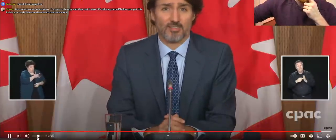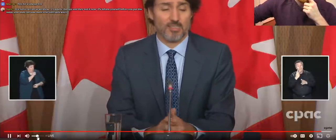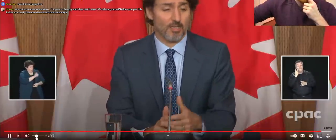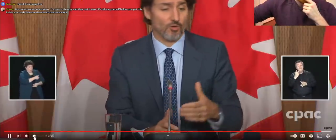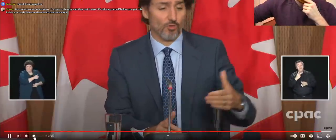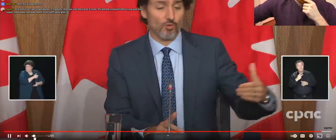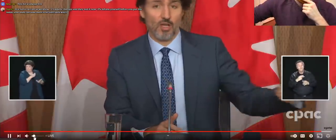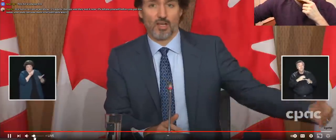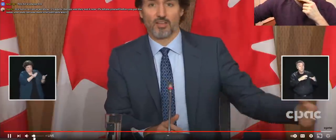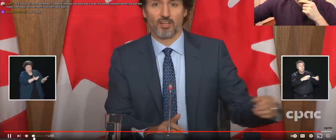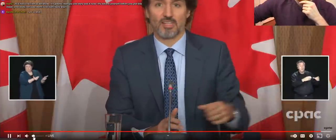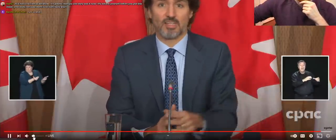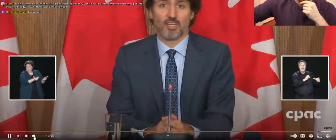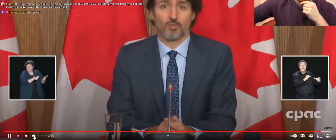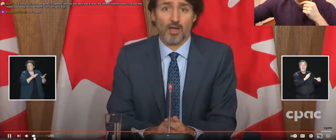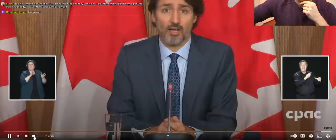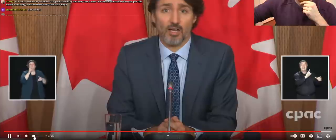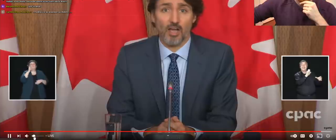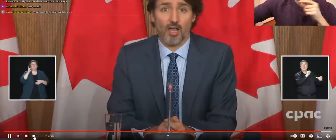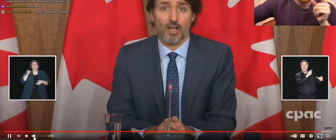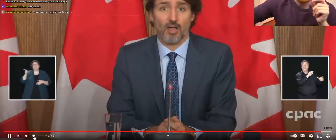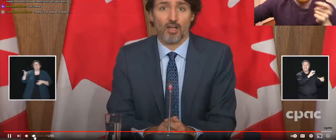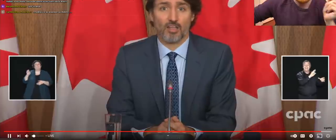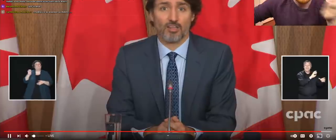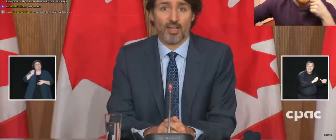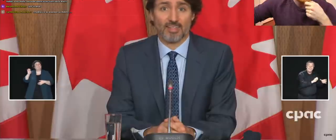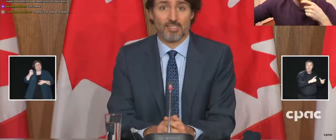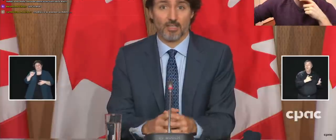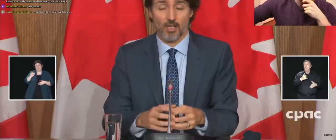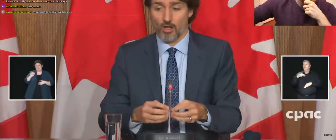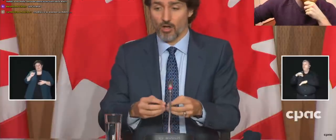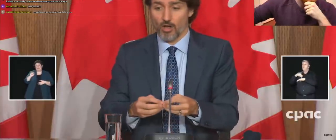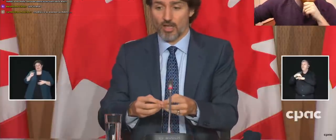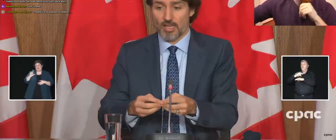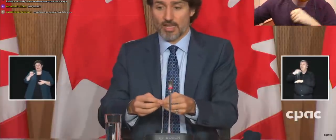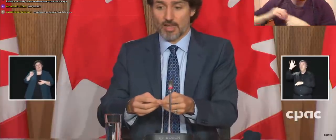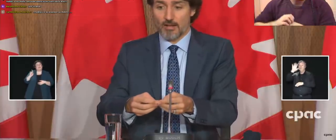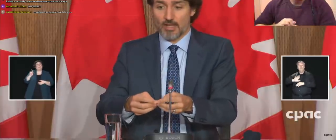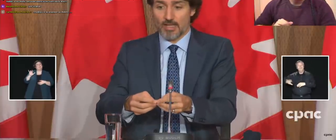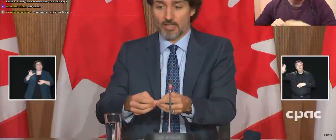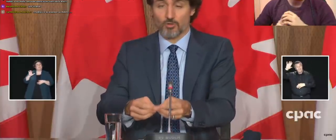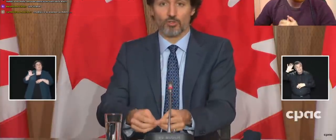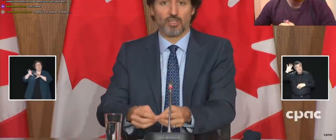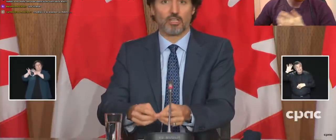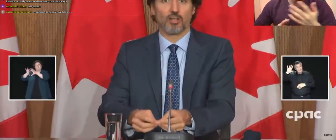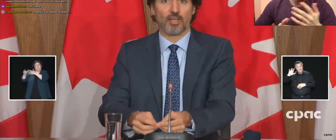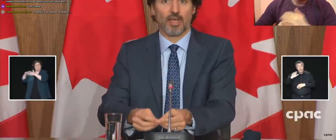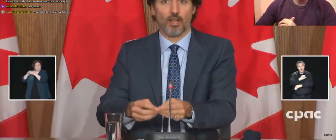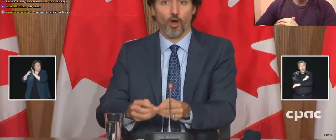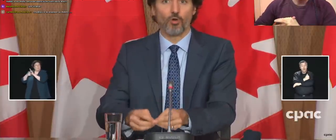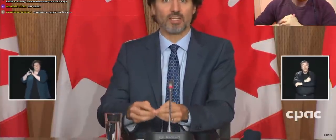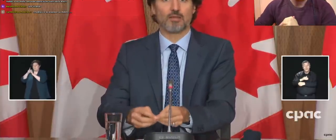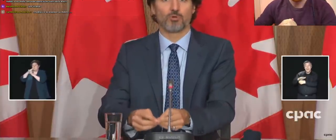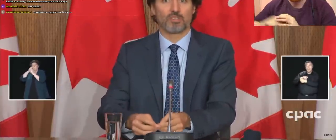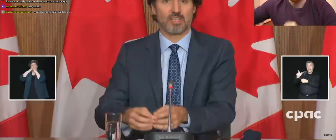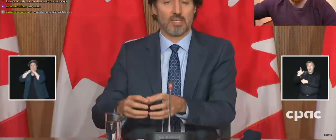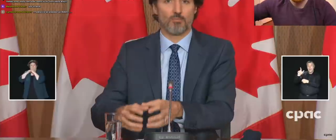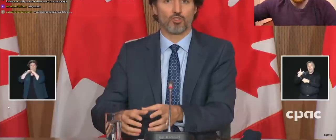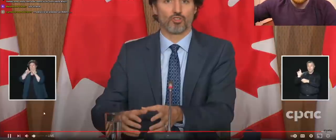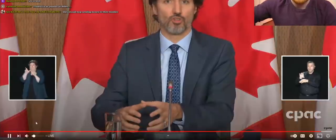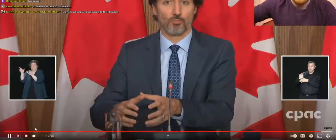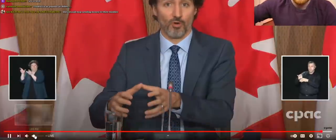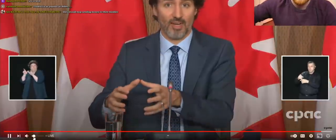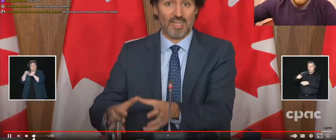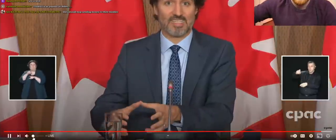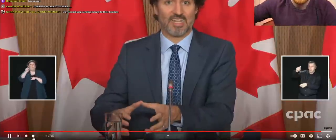bulle atlantique. Yeah, we're going to continue sort of just turning it down a little bit when it gets to the French parts. And we'll answer some chat questions while